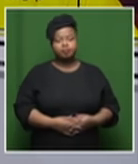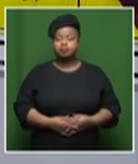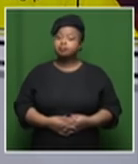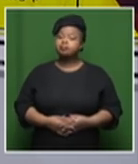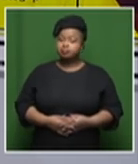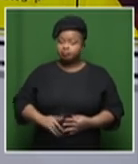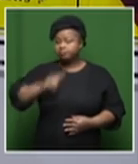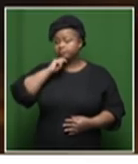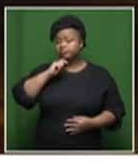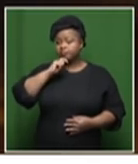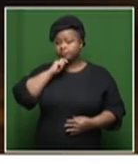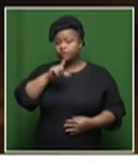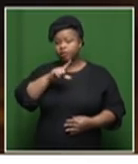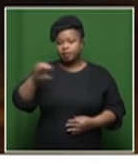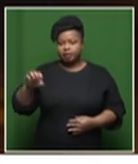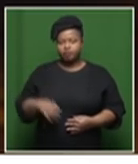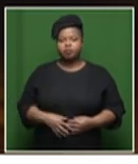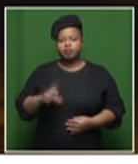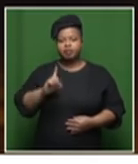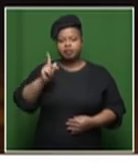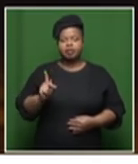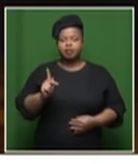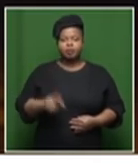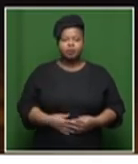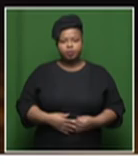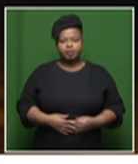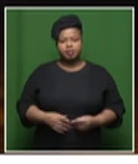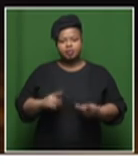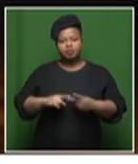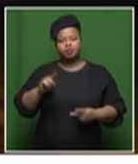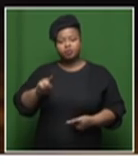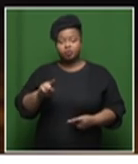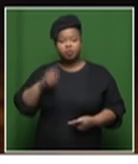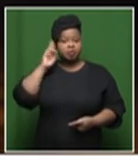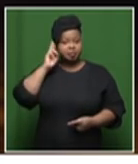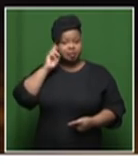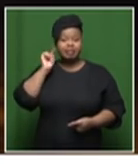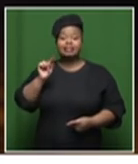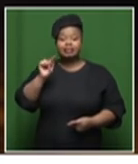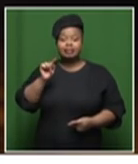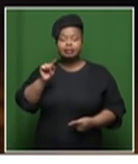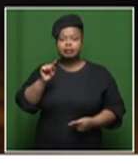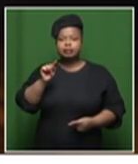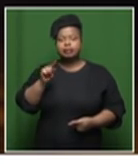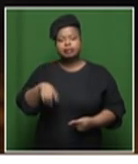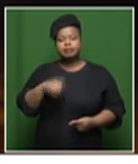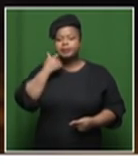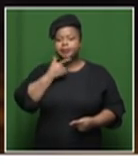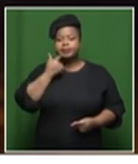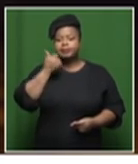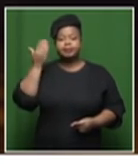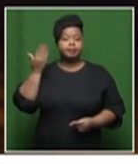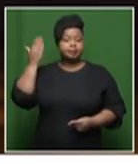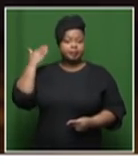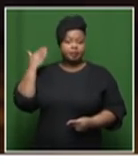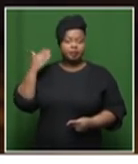Well, Yara, very good morning to you from a Deep Kloof in Soweto. You'd recall this had been the scene just recently